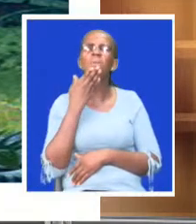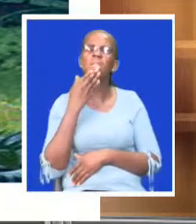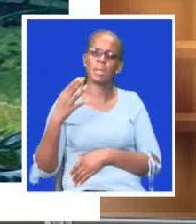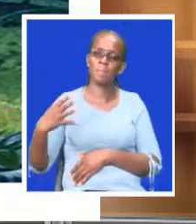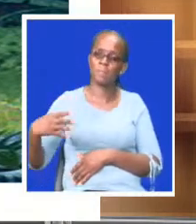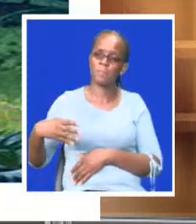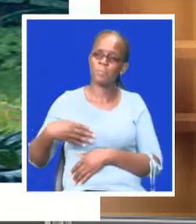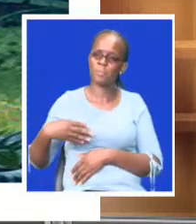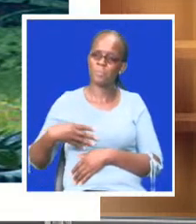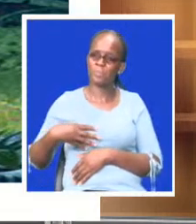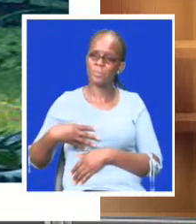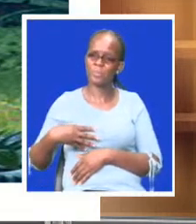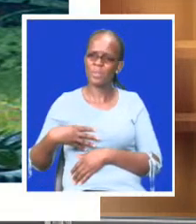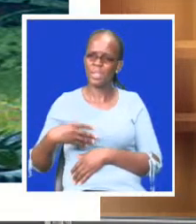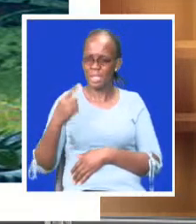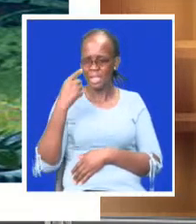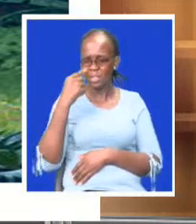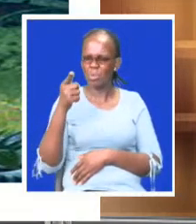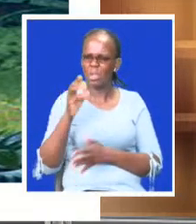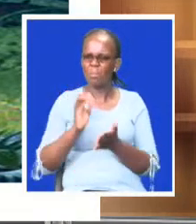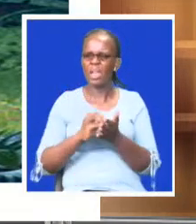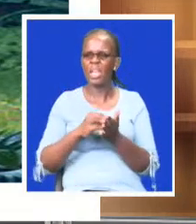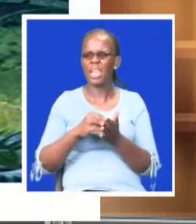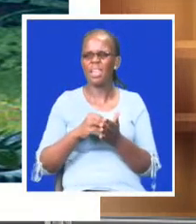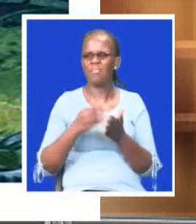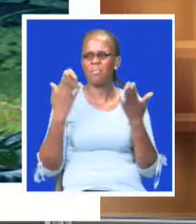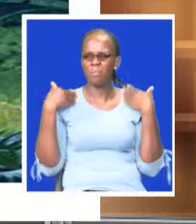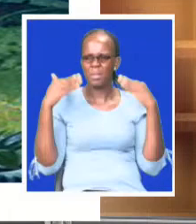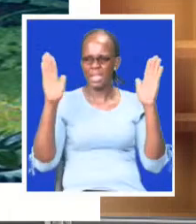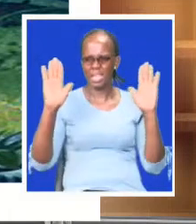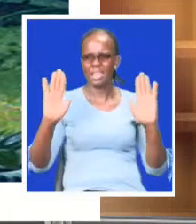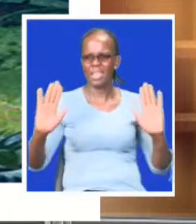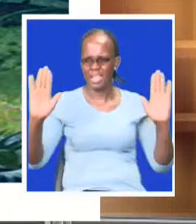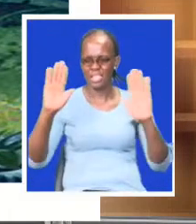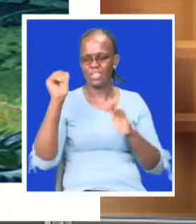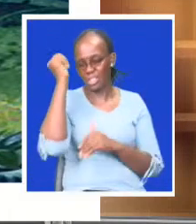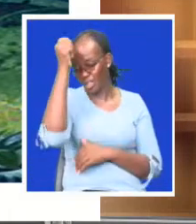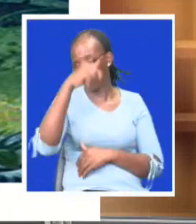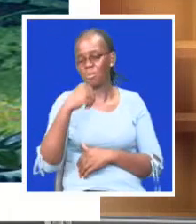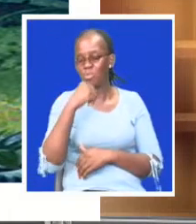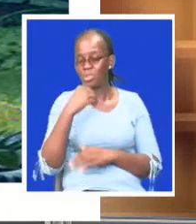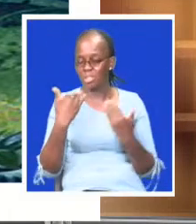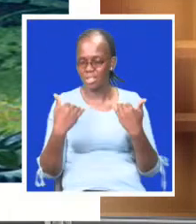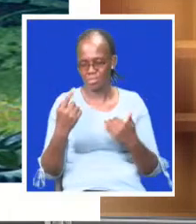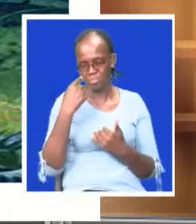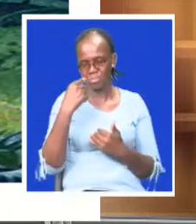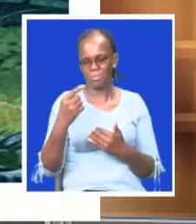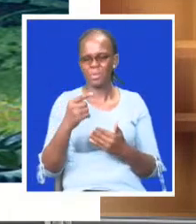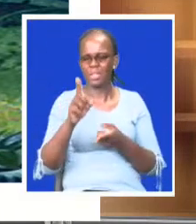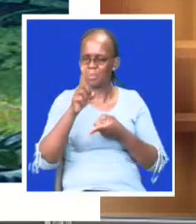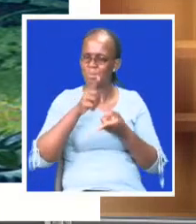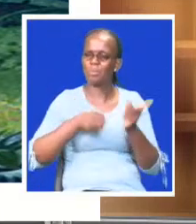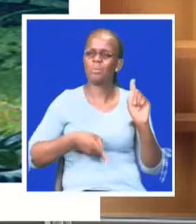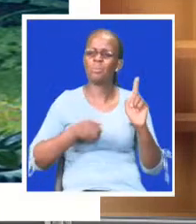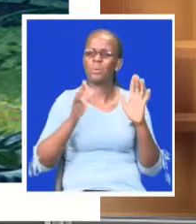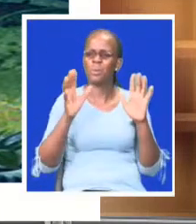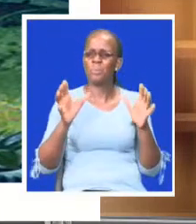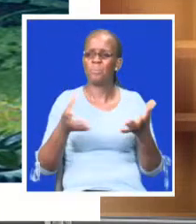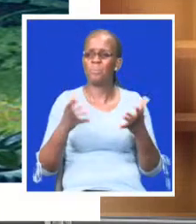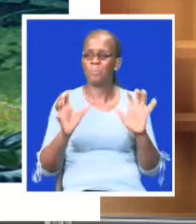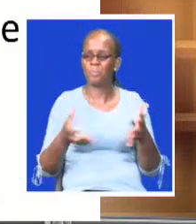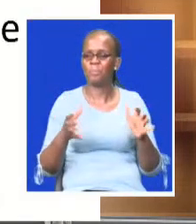Eve. And here is the angel of God. And now they are being chased away from the Garden